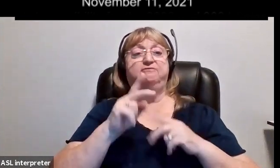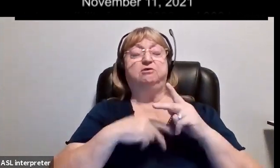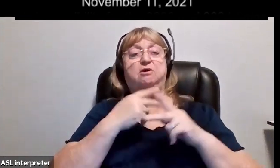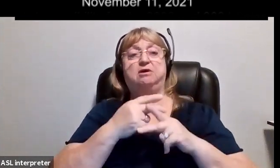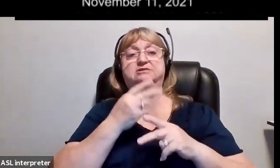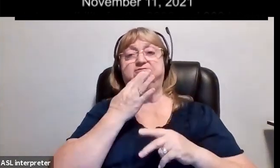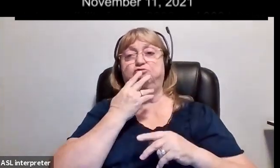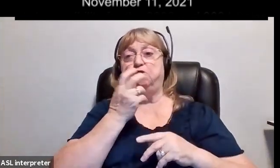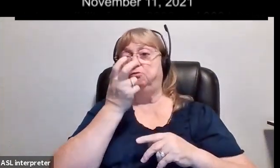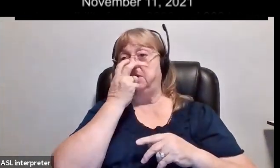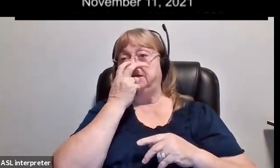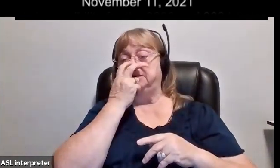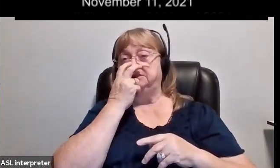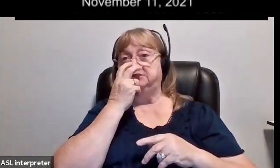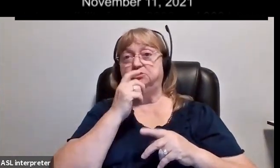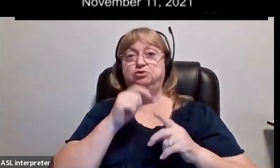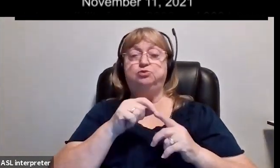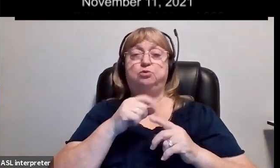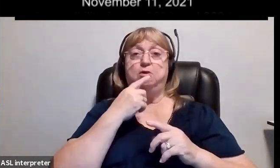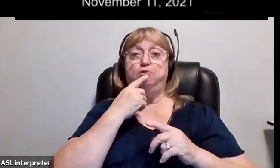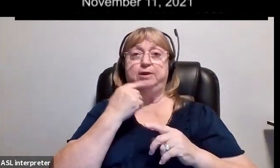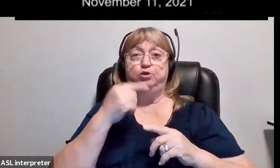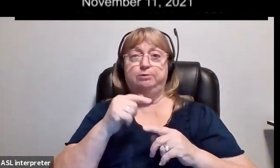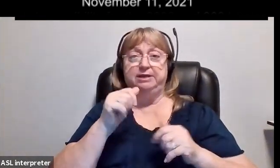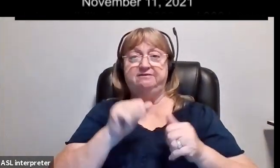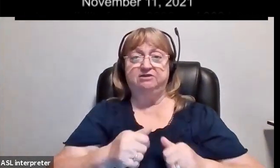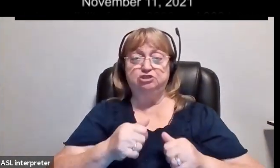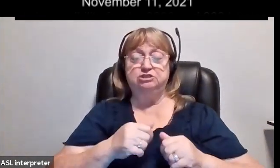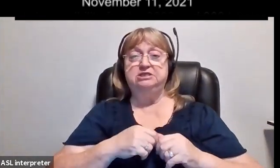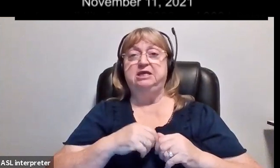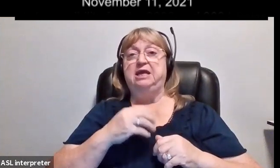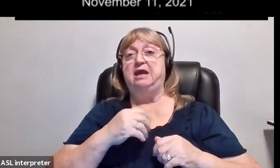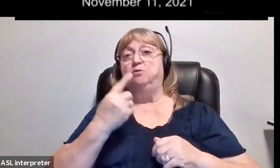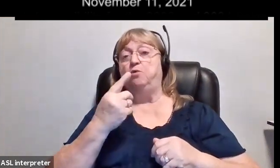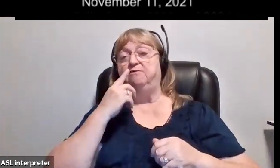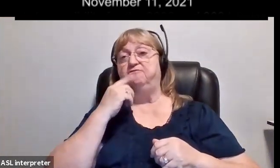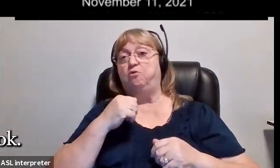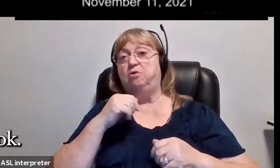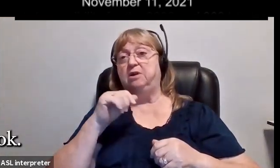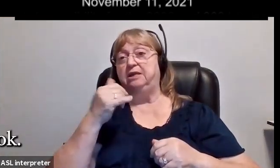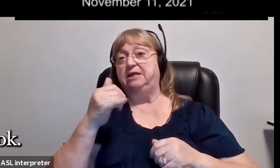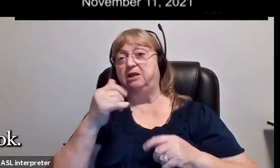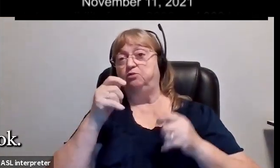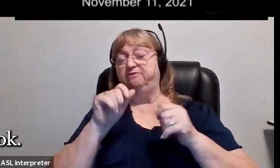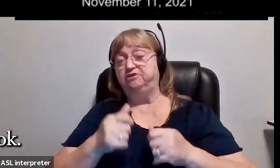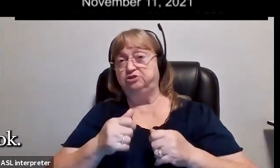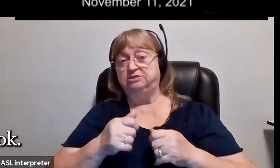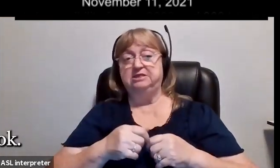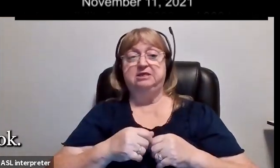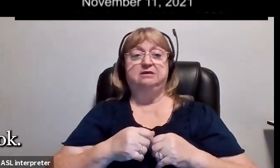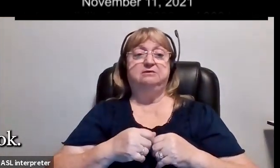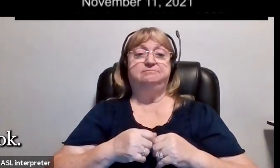blindness, 2 blue, red, green deficiency, and 1 for a yellow deficiency,